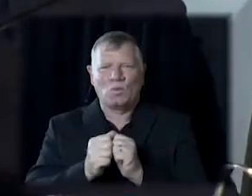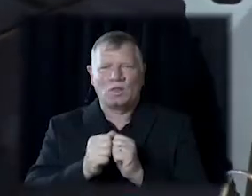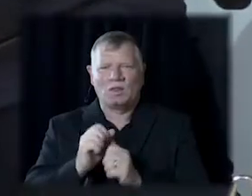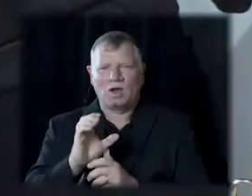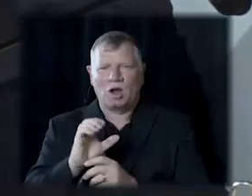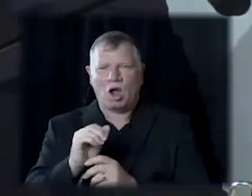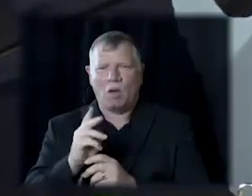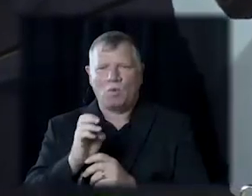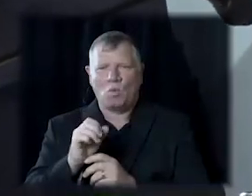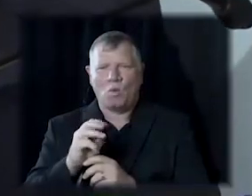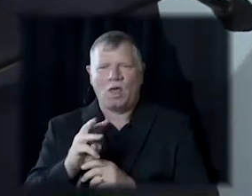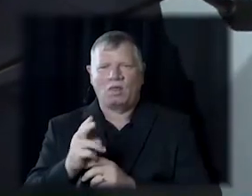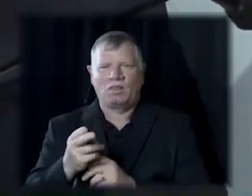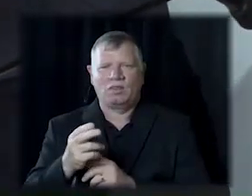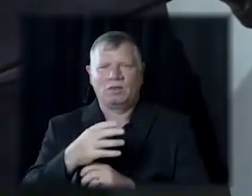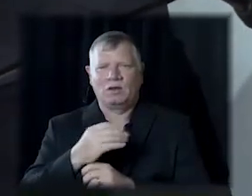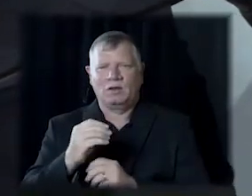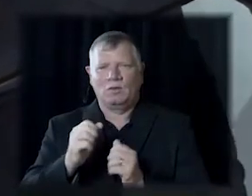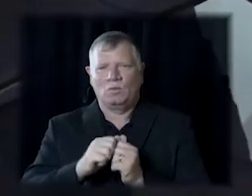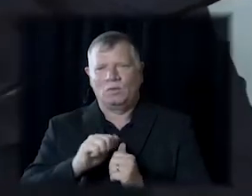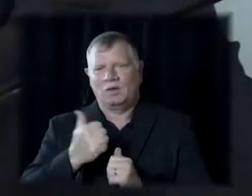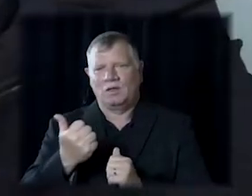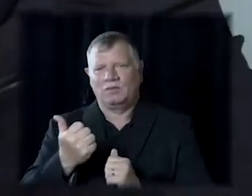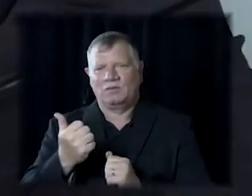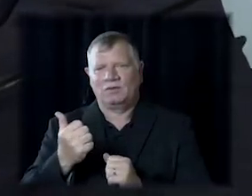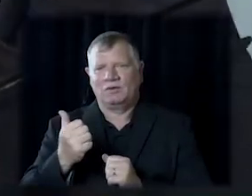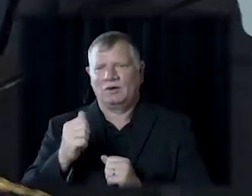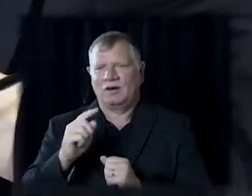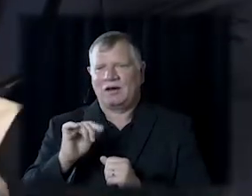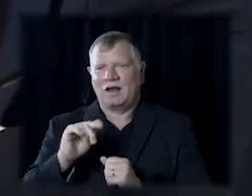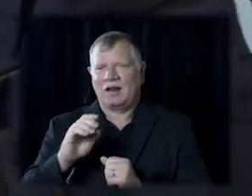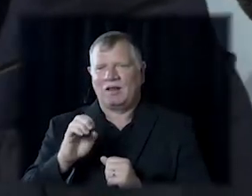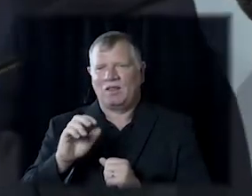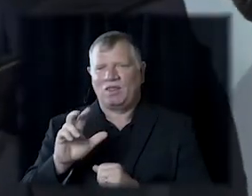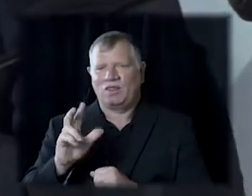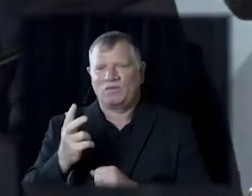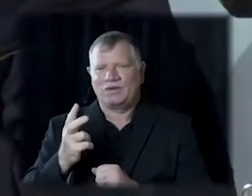Commonwealth specifically and then with the other Title III debtors as well